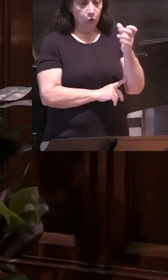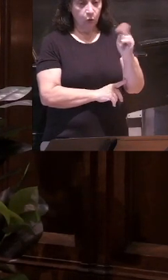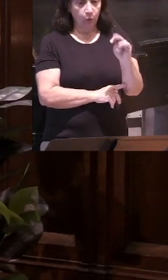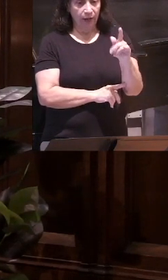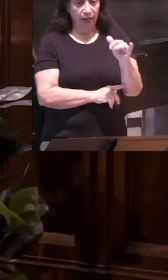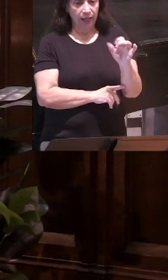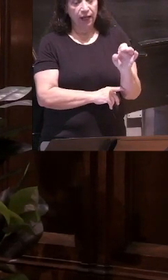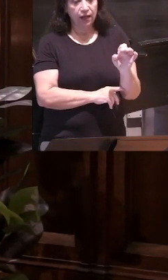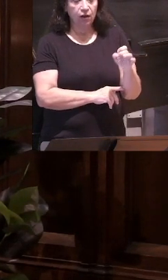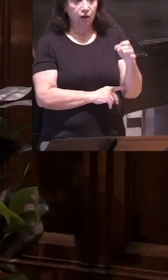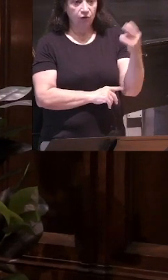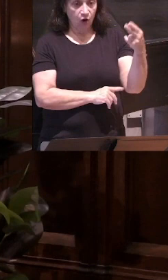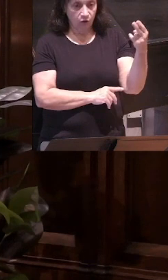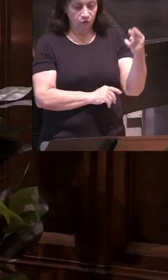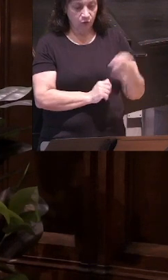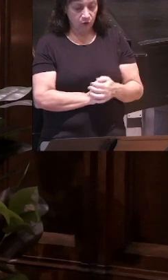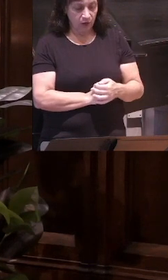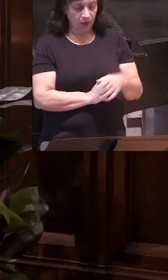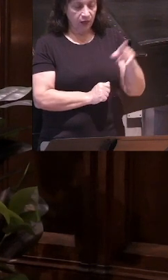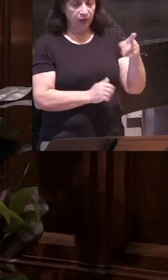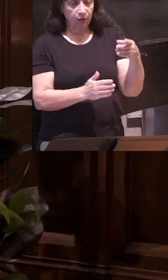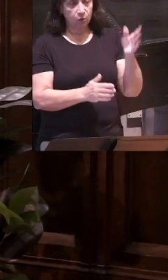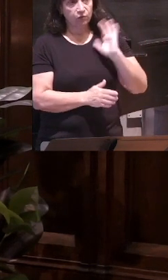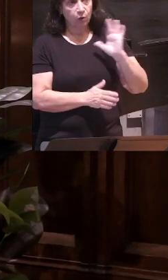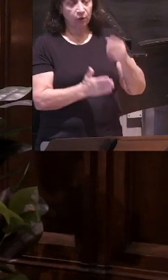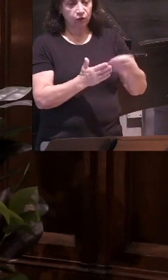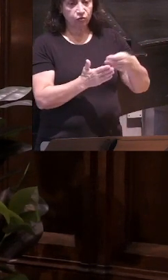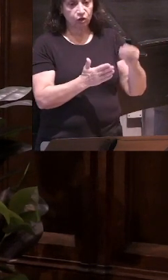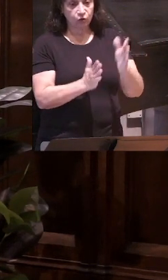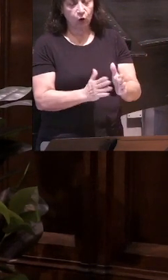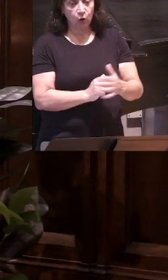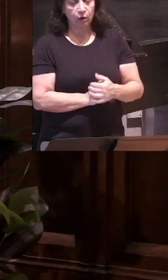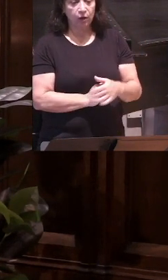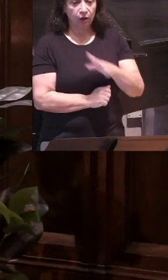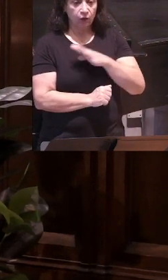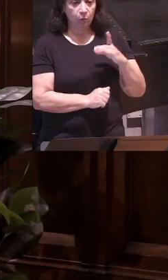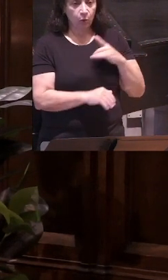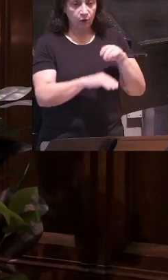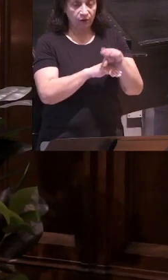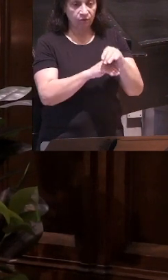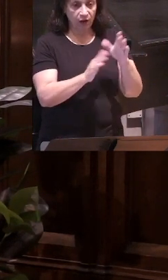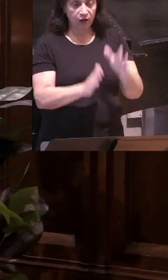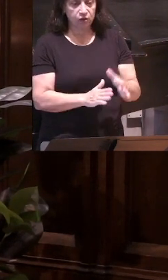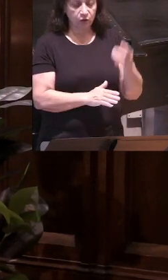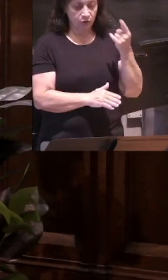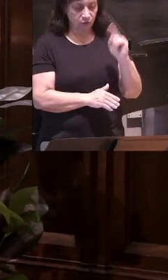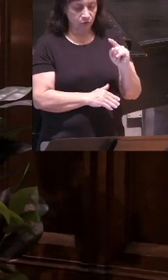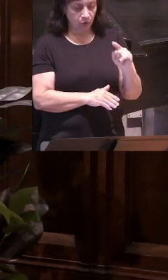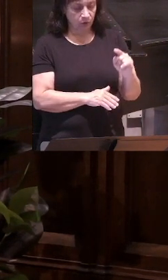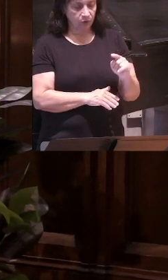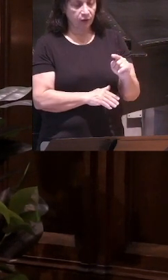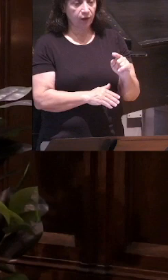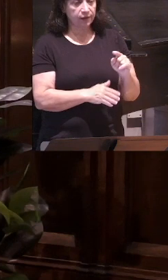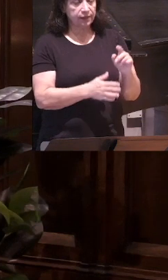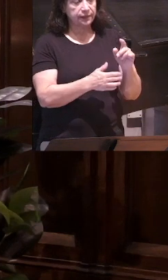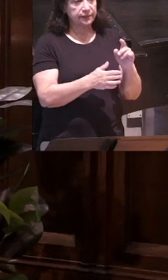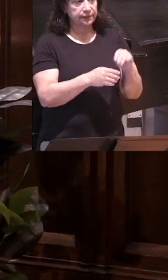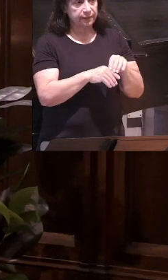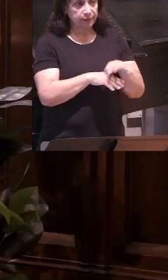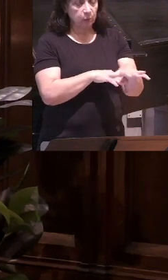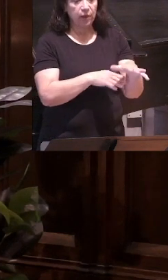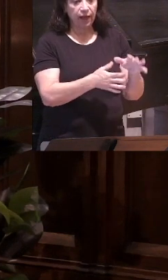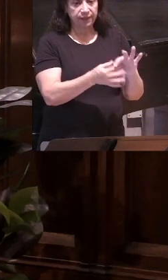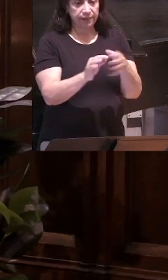Hartford, where he was formerly treasurer. He was on the board of advisors for the Supply Change Management